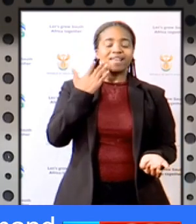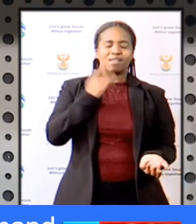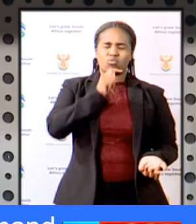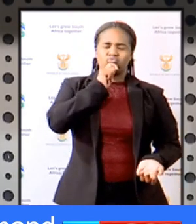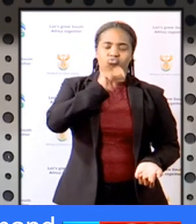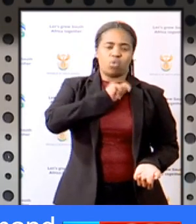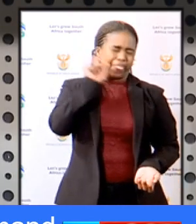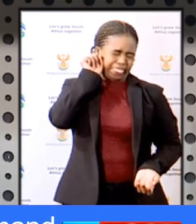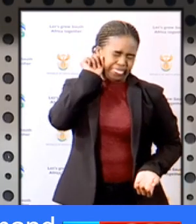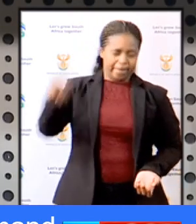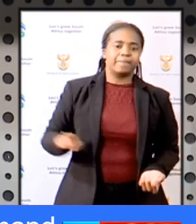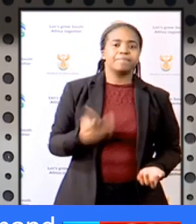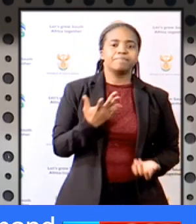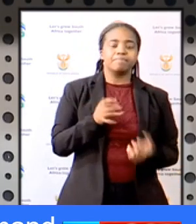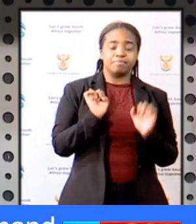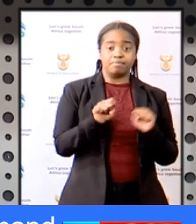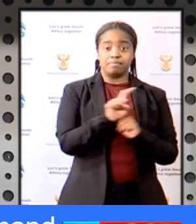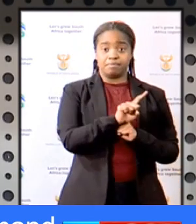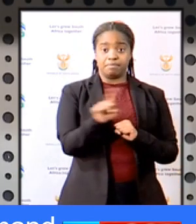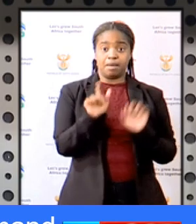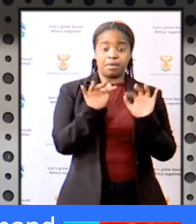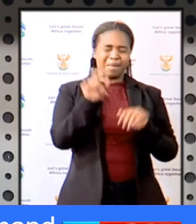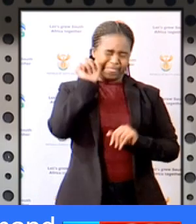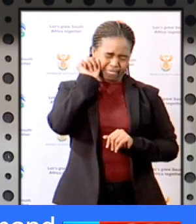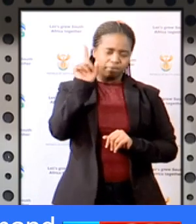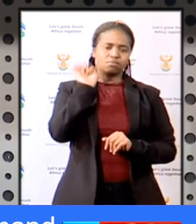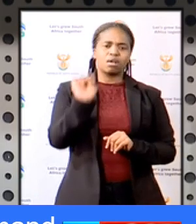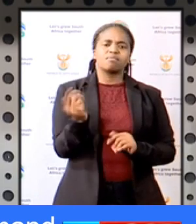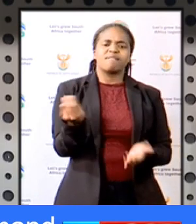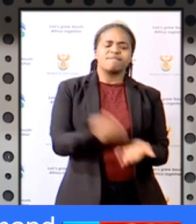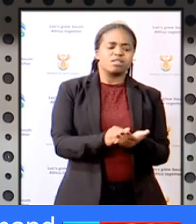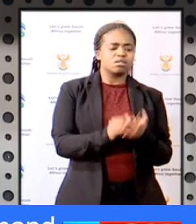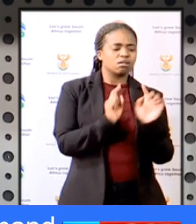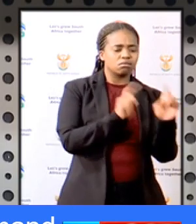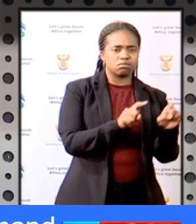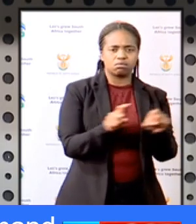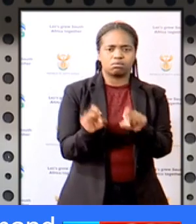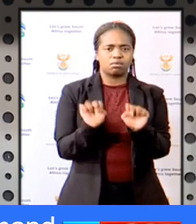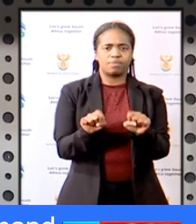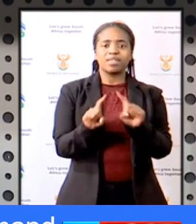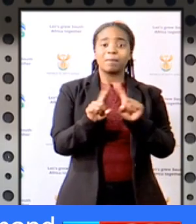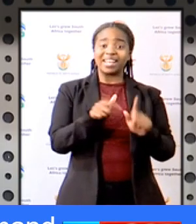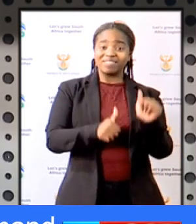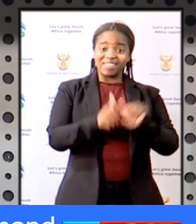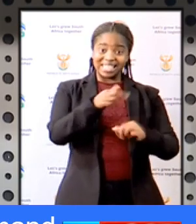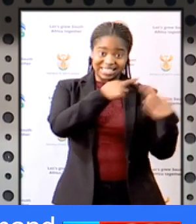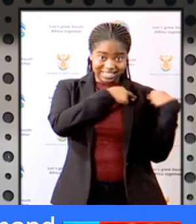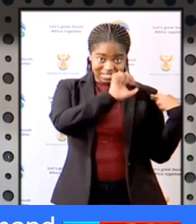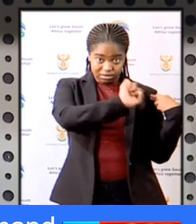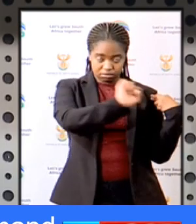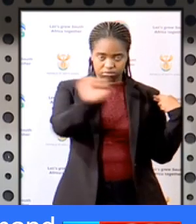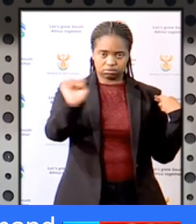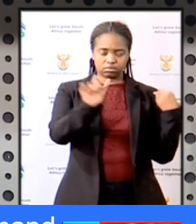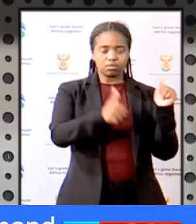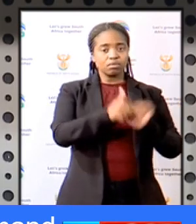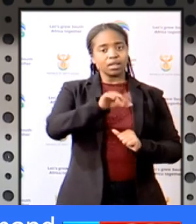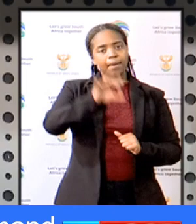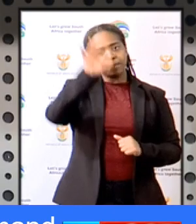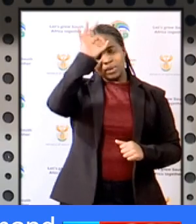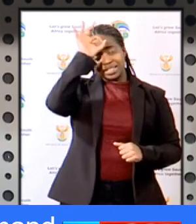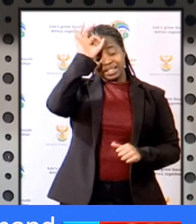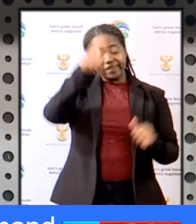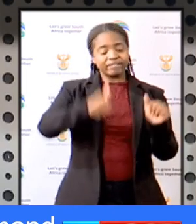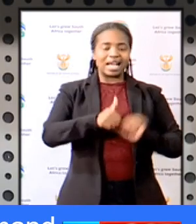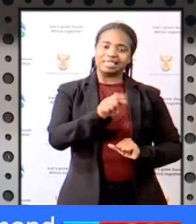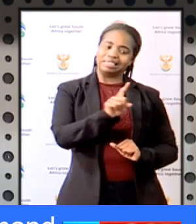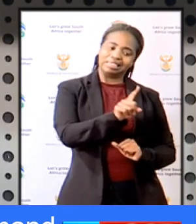clear non-compliance by members of the public, and the first intervention by the police is to